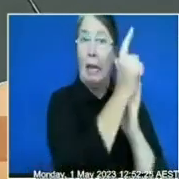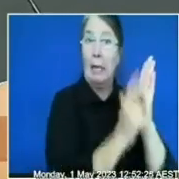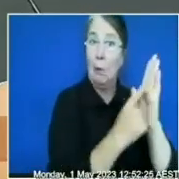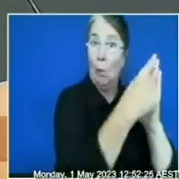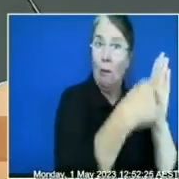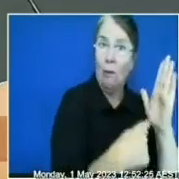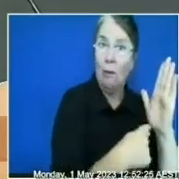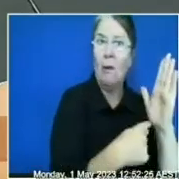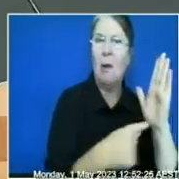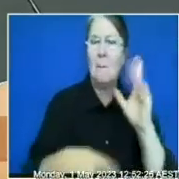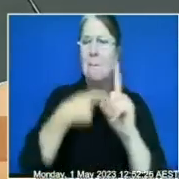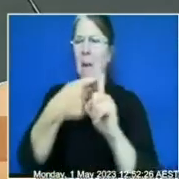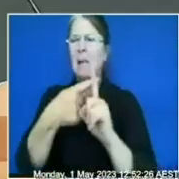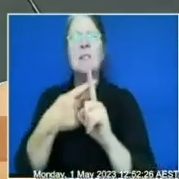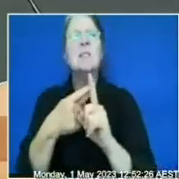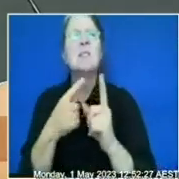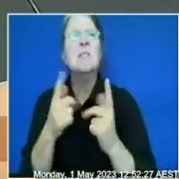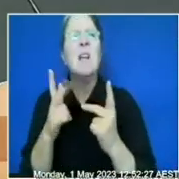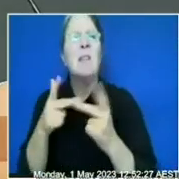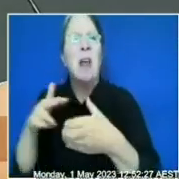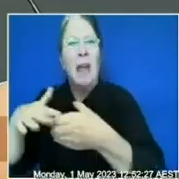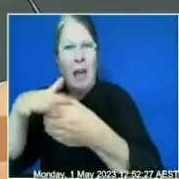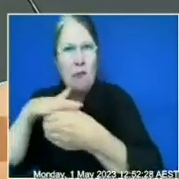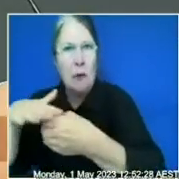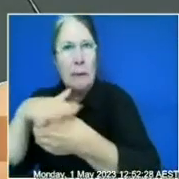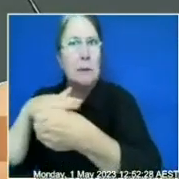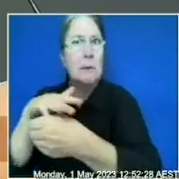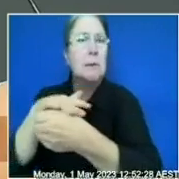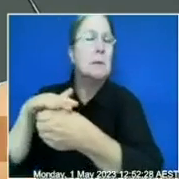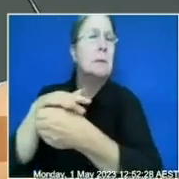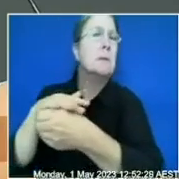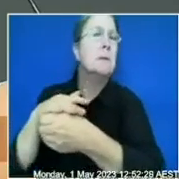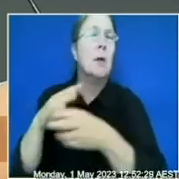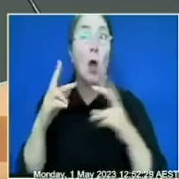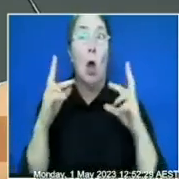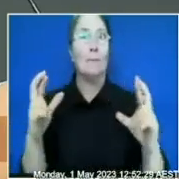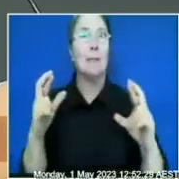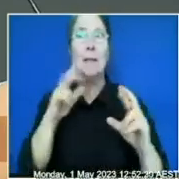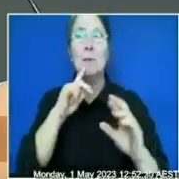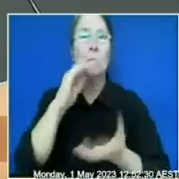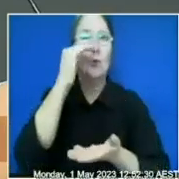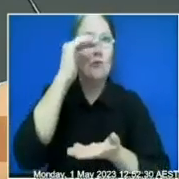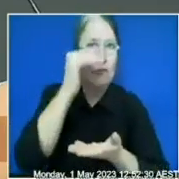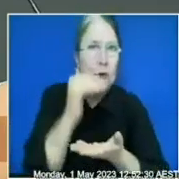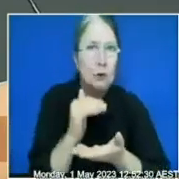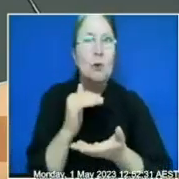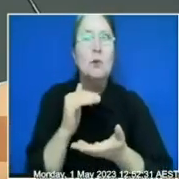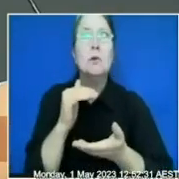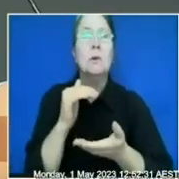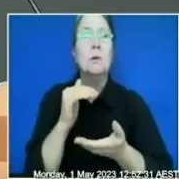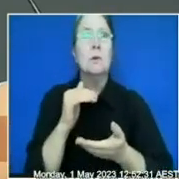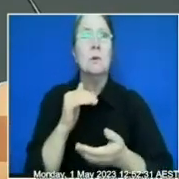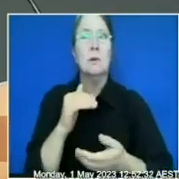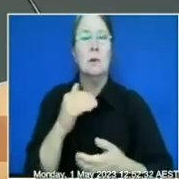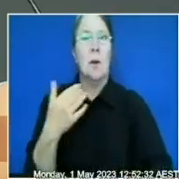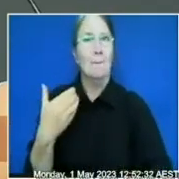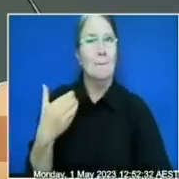treatment. Do you know what steps are being taken by that independent review to